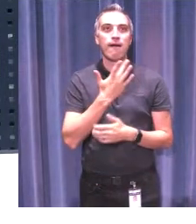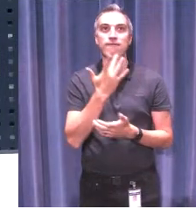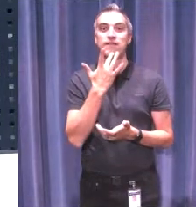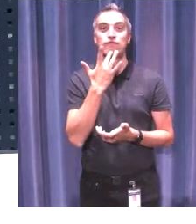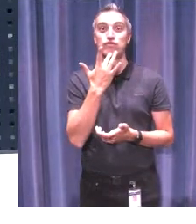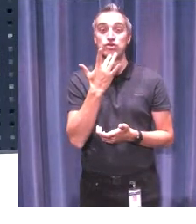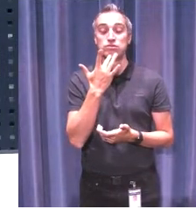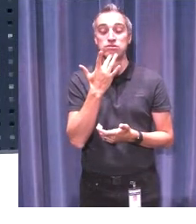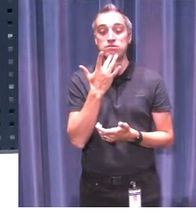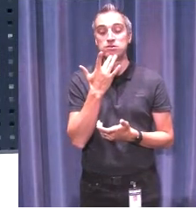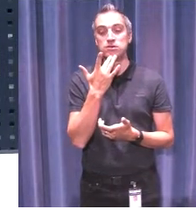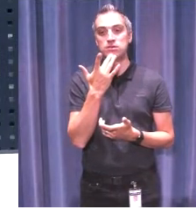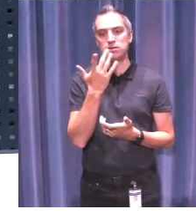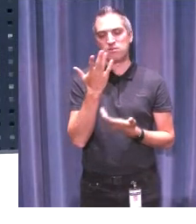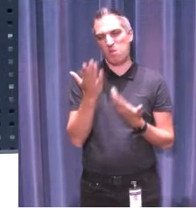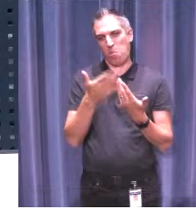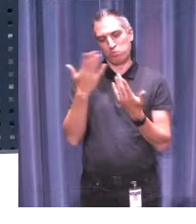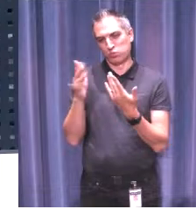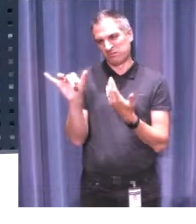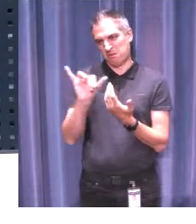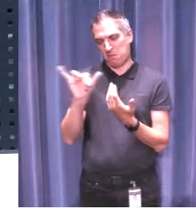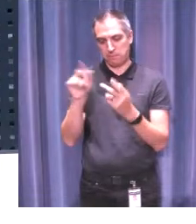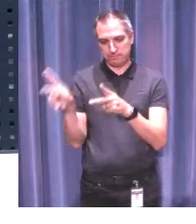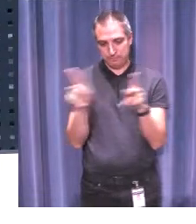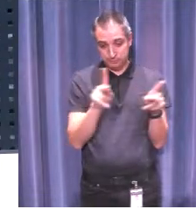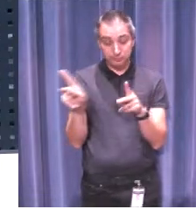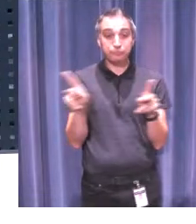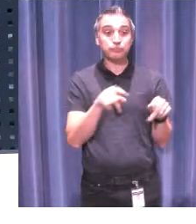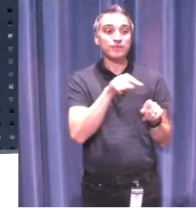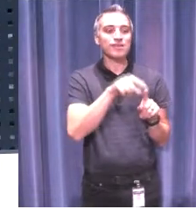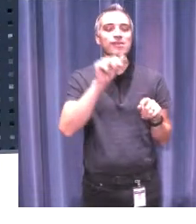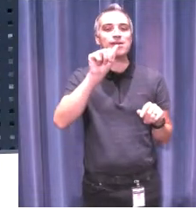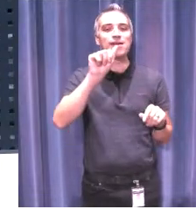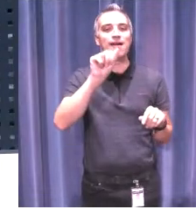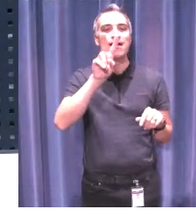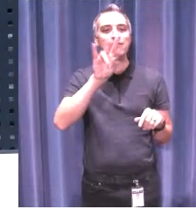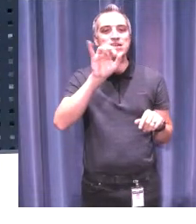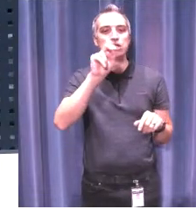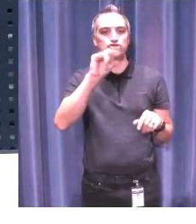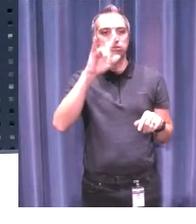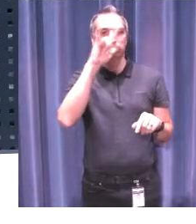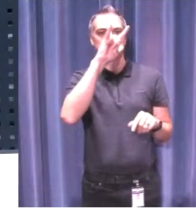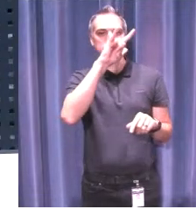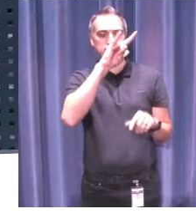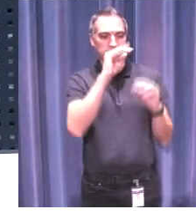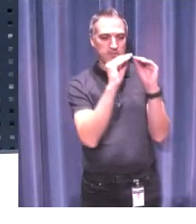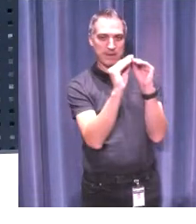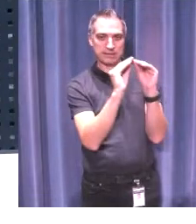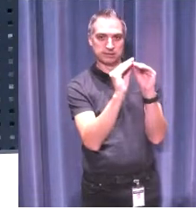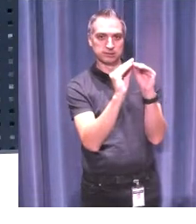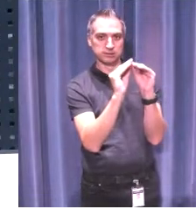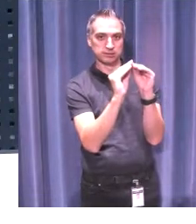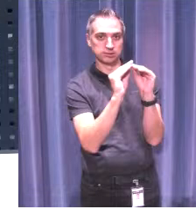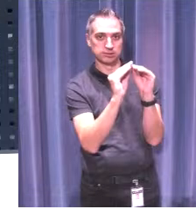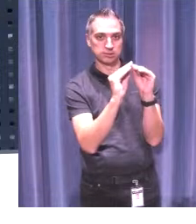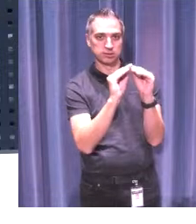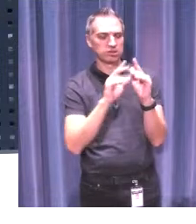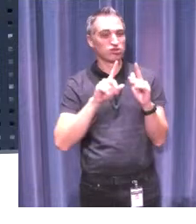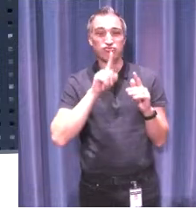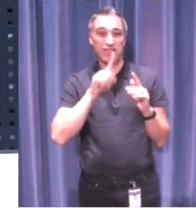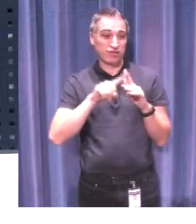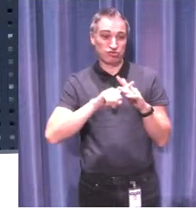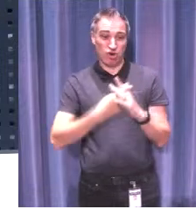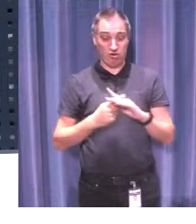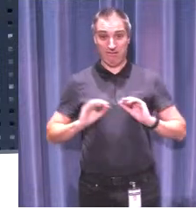lines was I did aviation maintenance. I started from